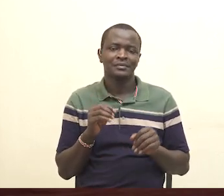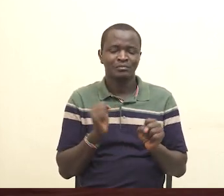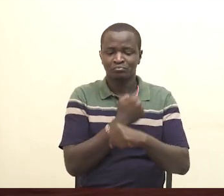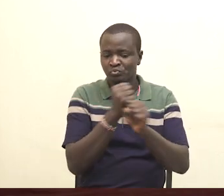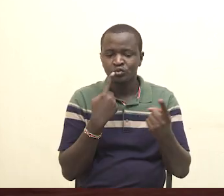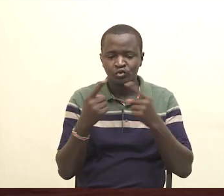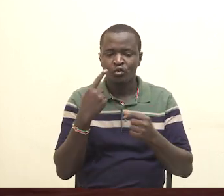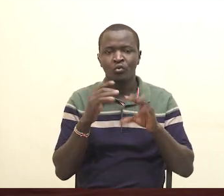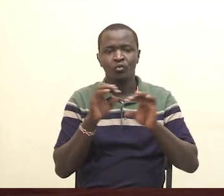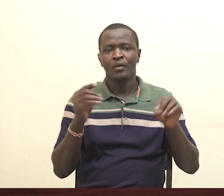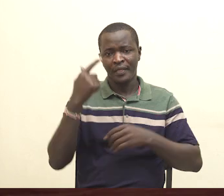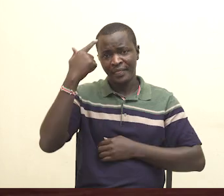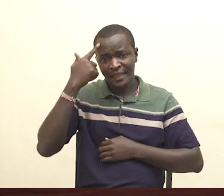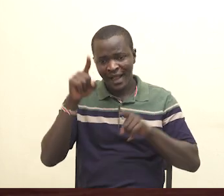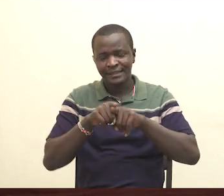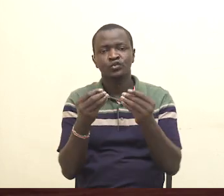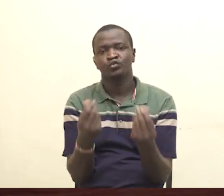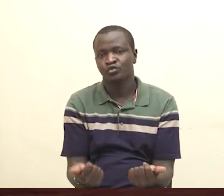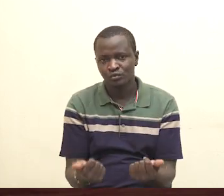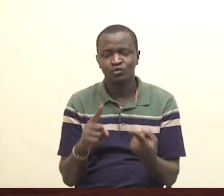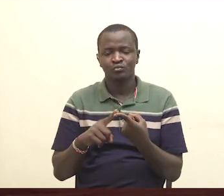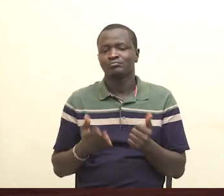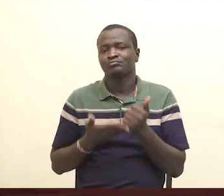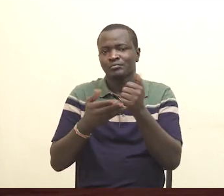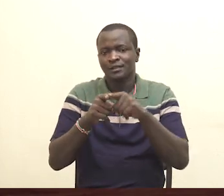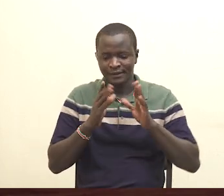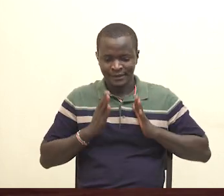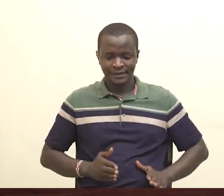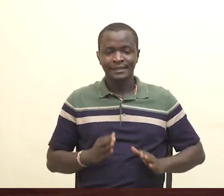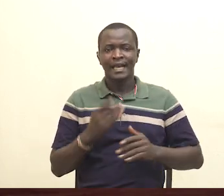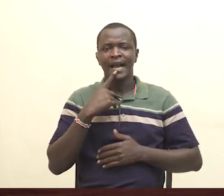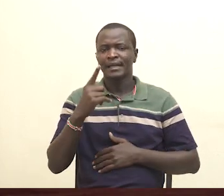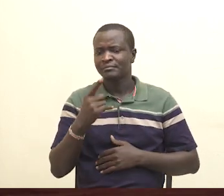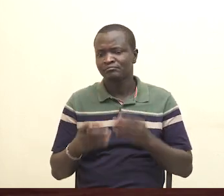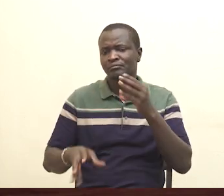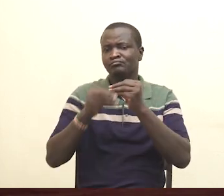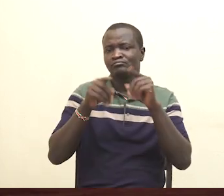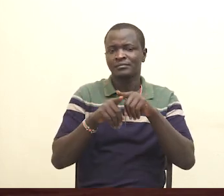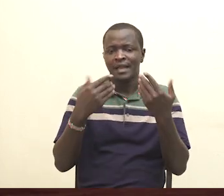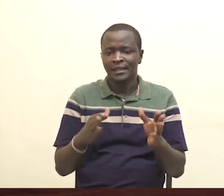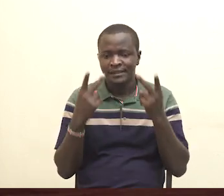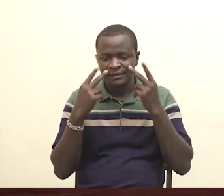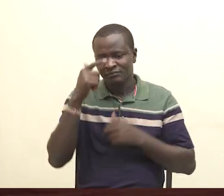have thought of us as a solution to this person, adult person who was had lost